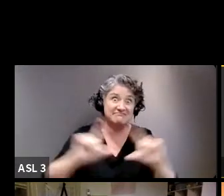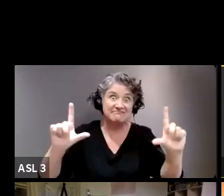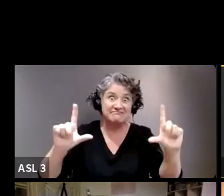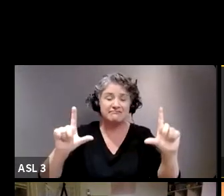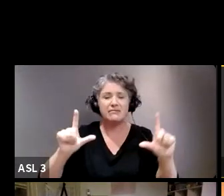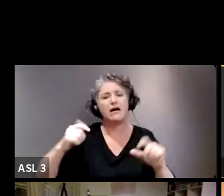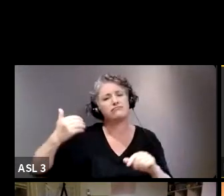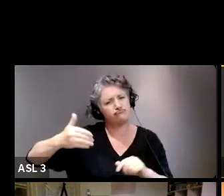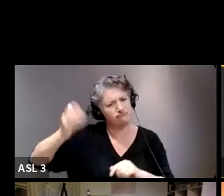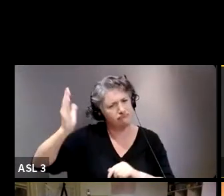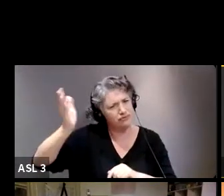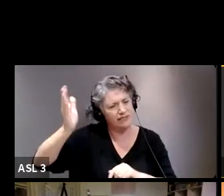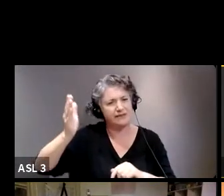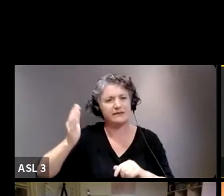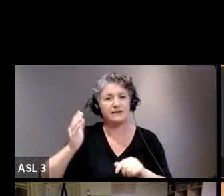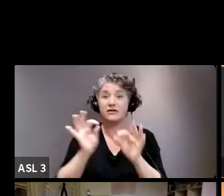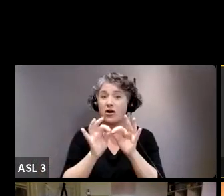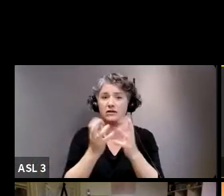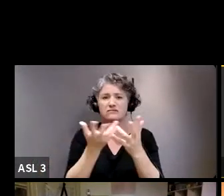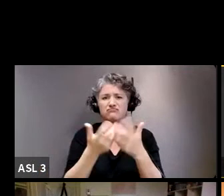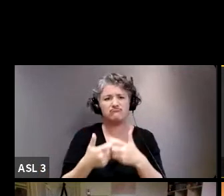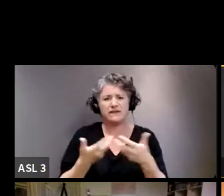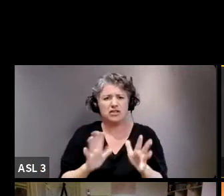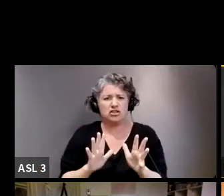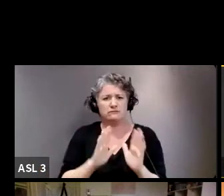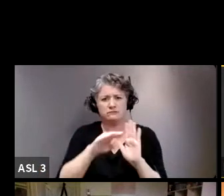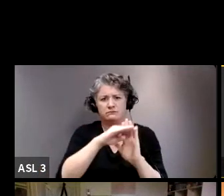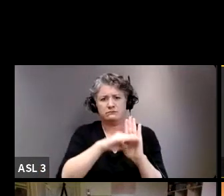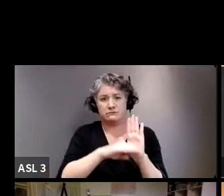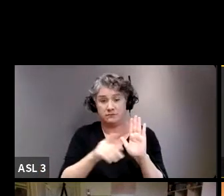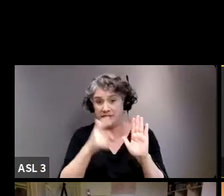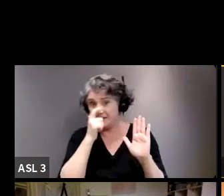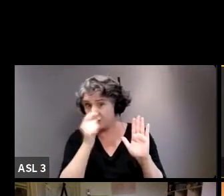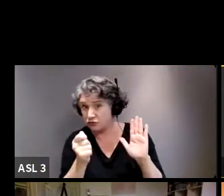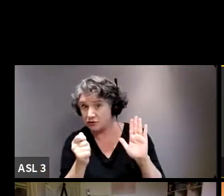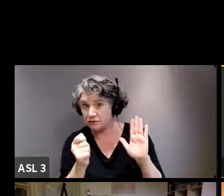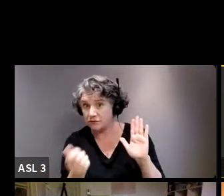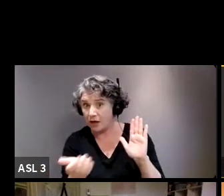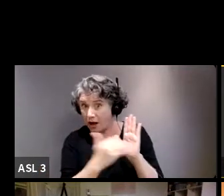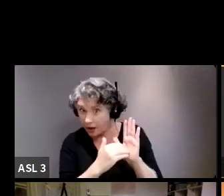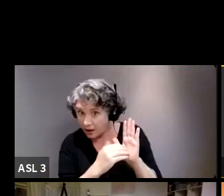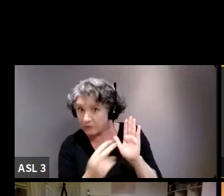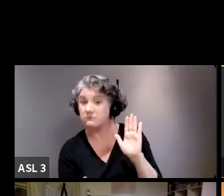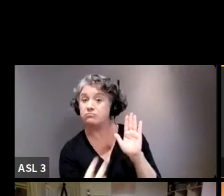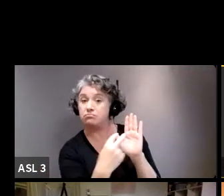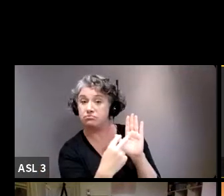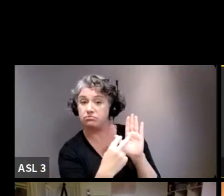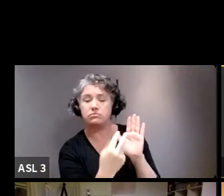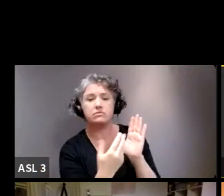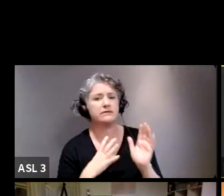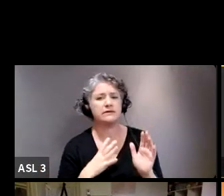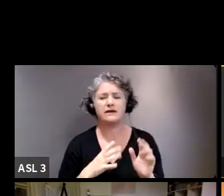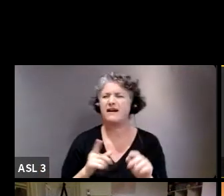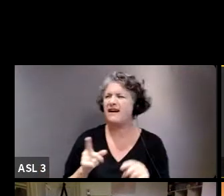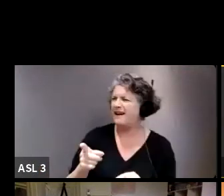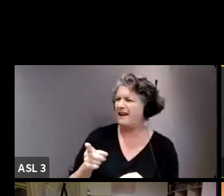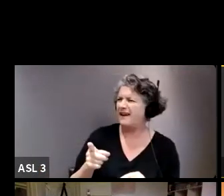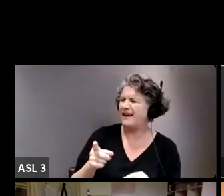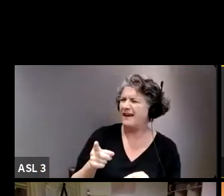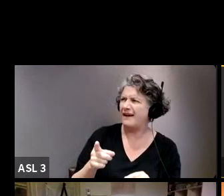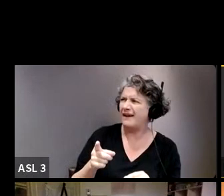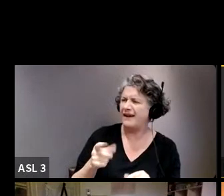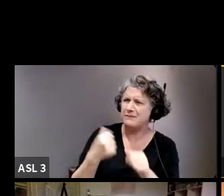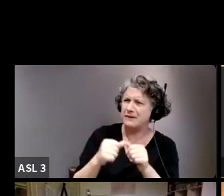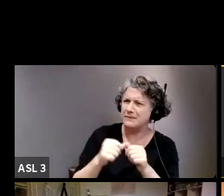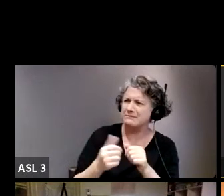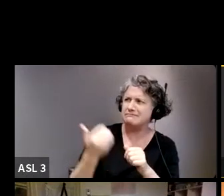multiple times and we do have the costing done so if you were interested yeah we can get that to you yeah i definitely remember reading something about that in one of